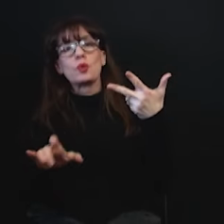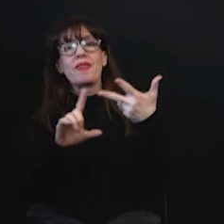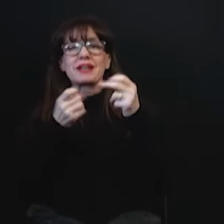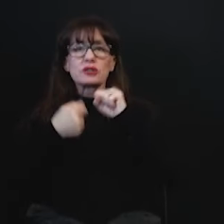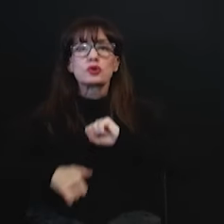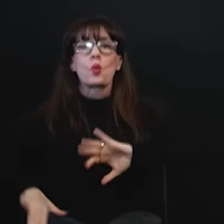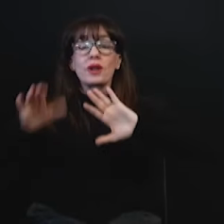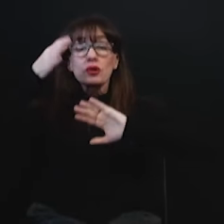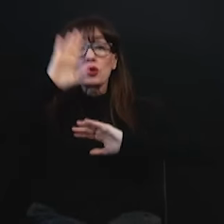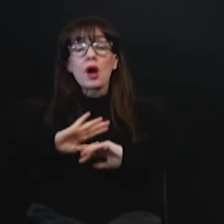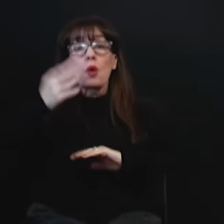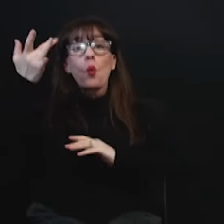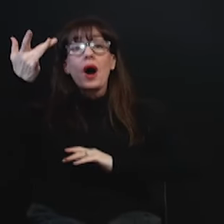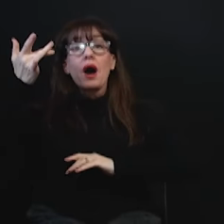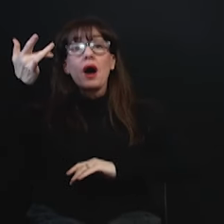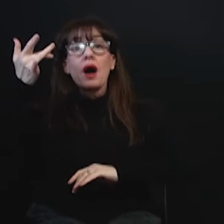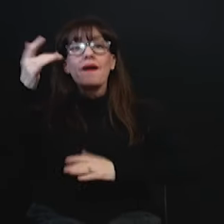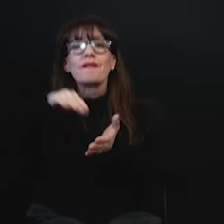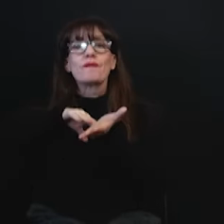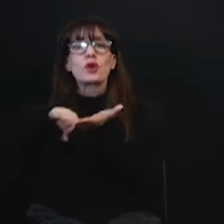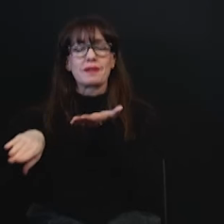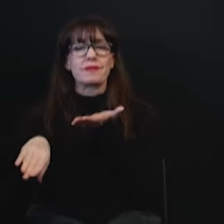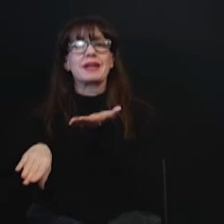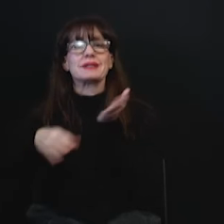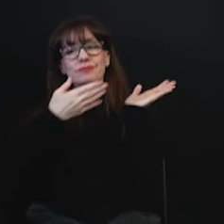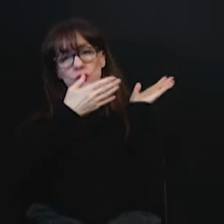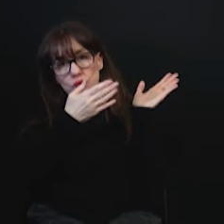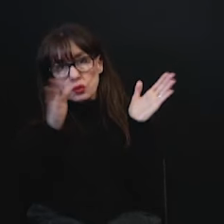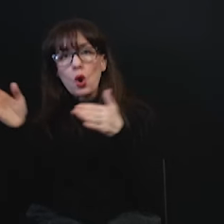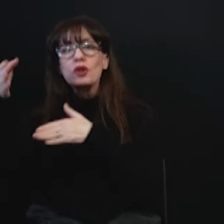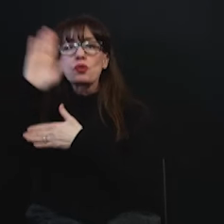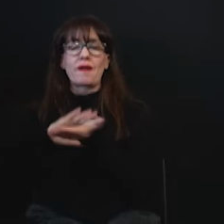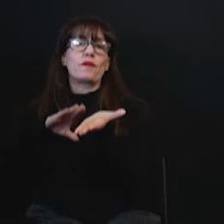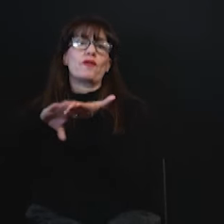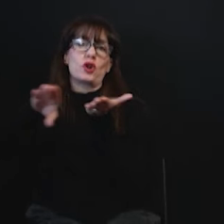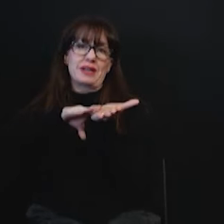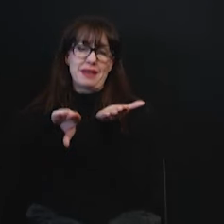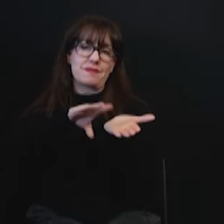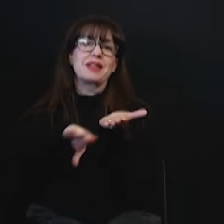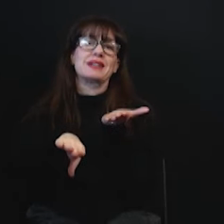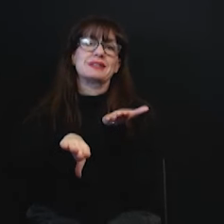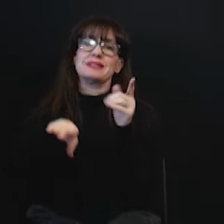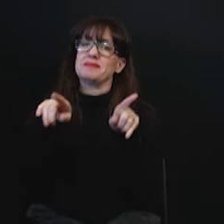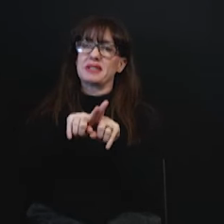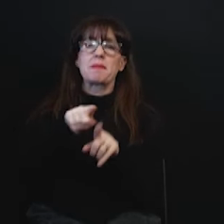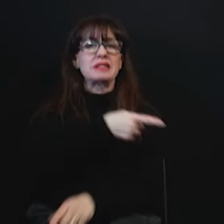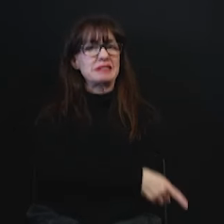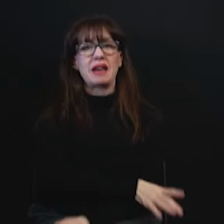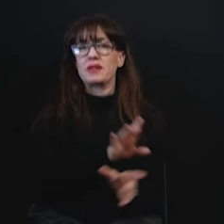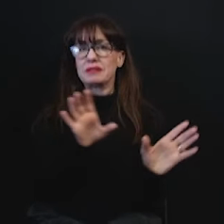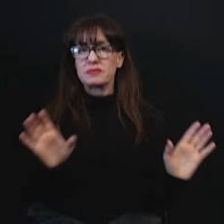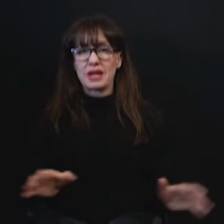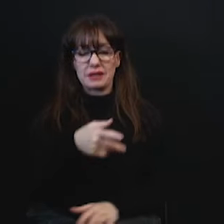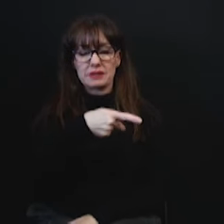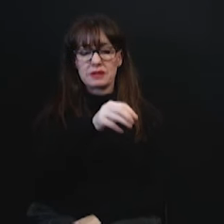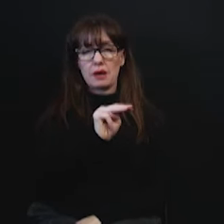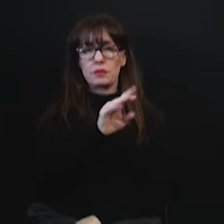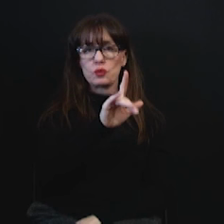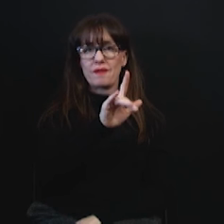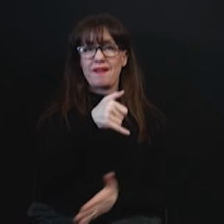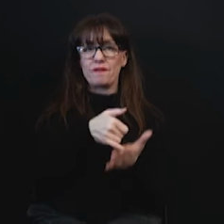surrender to God for forgiveness. Turn to God for forgiveness as David does. Psalm 25, verse